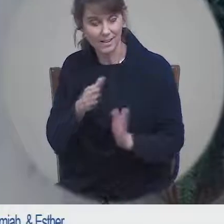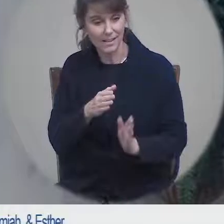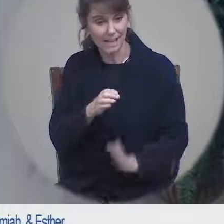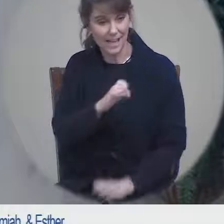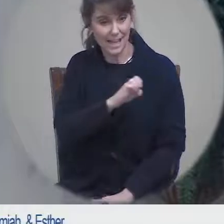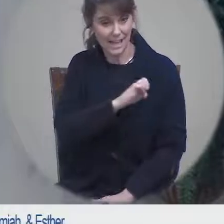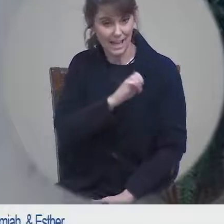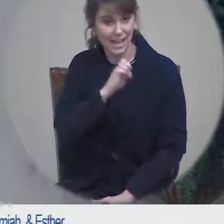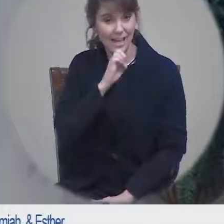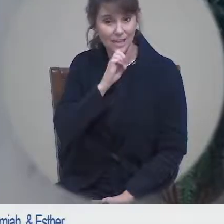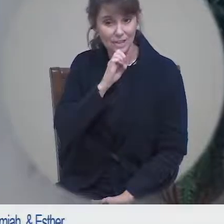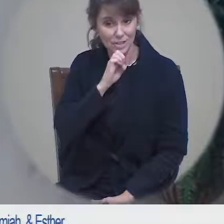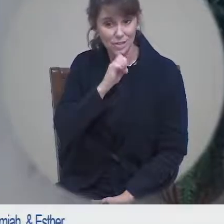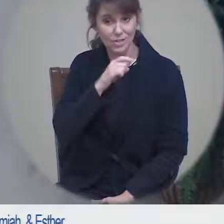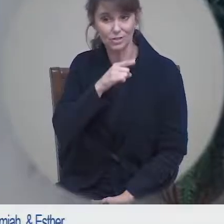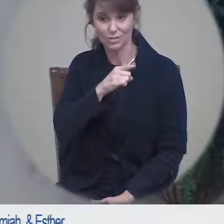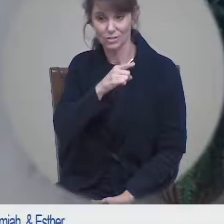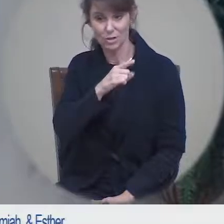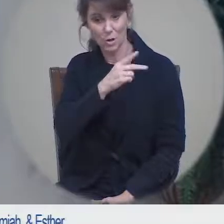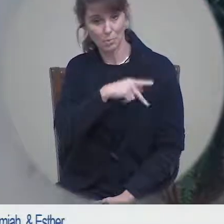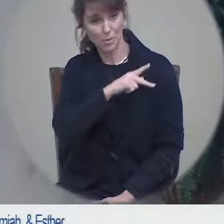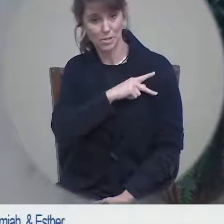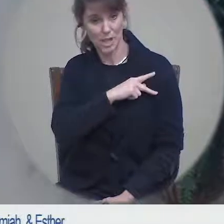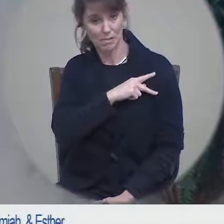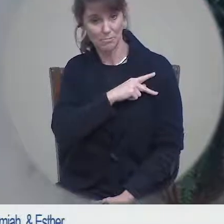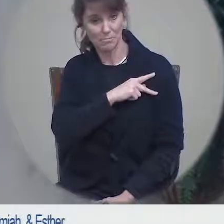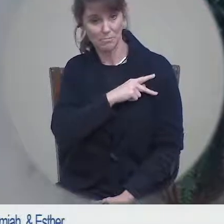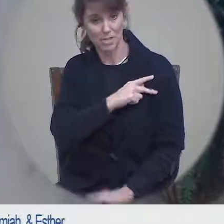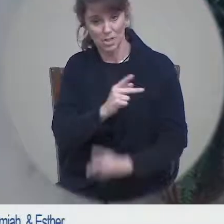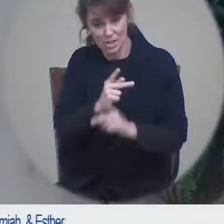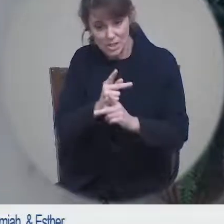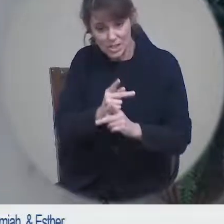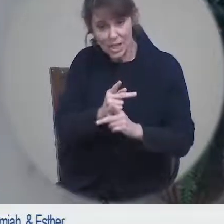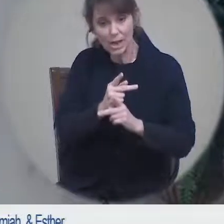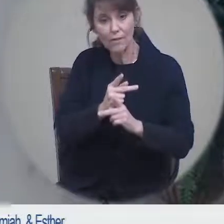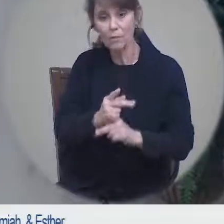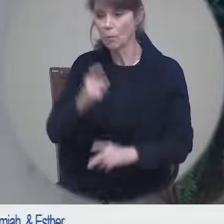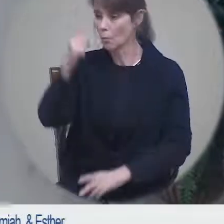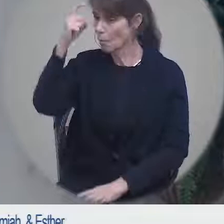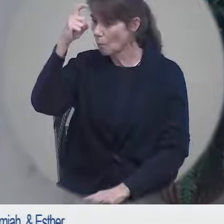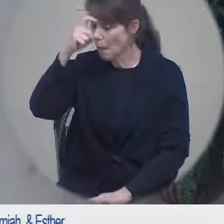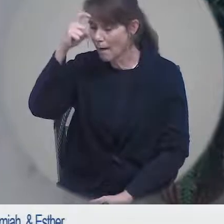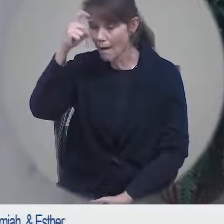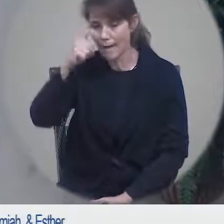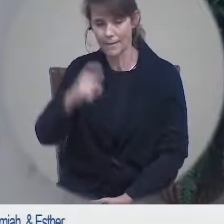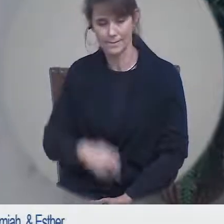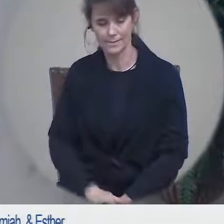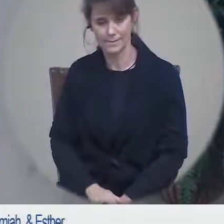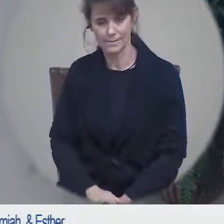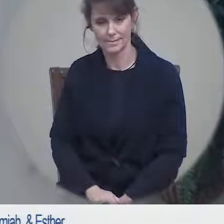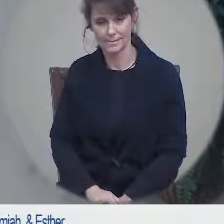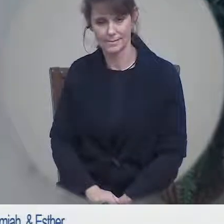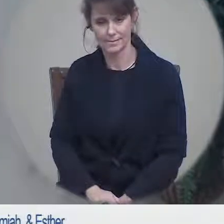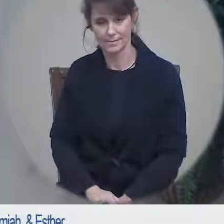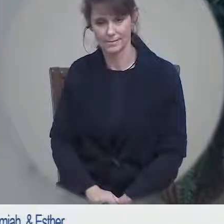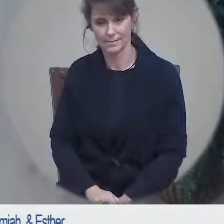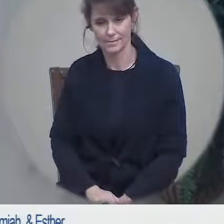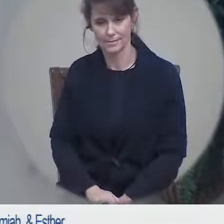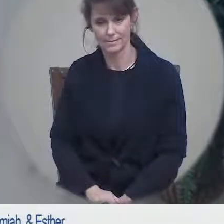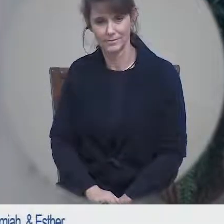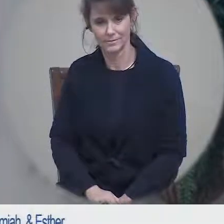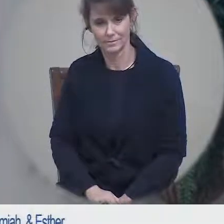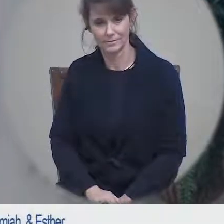Courage, skillful, wise with her words, eloquent, all here in this text. We get these